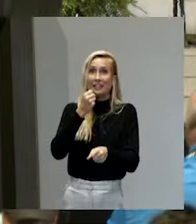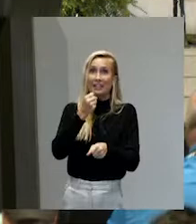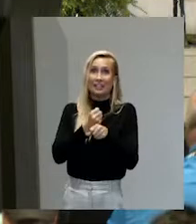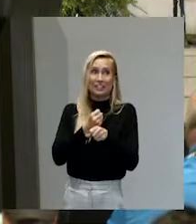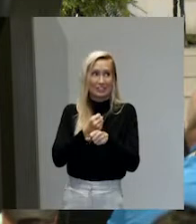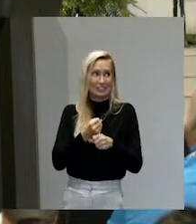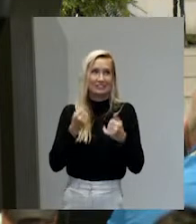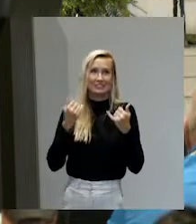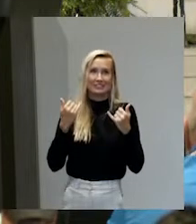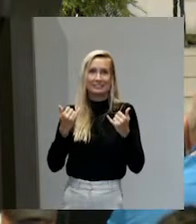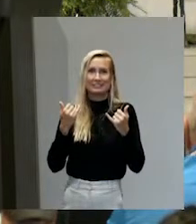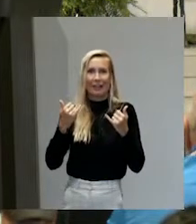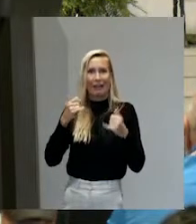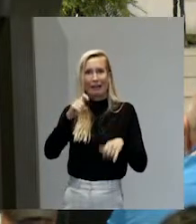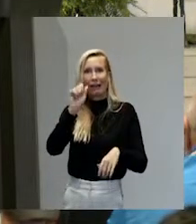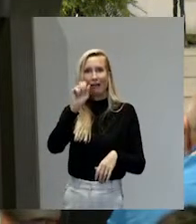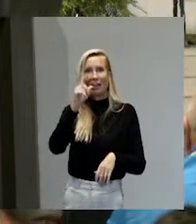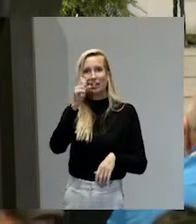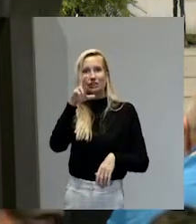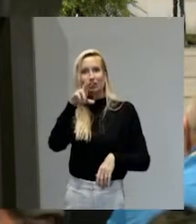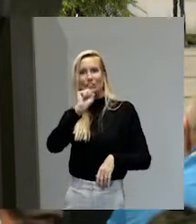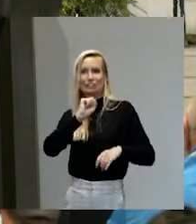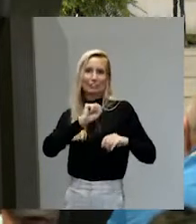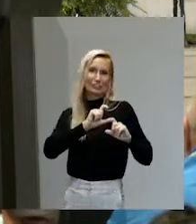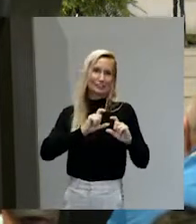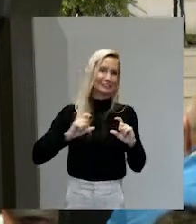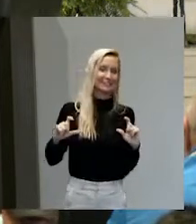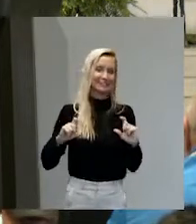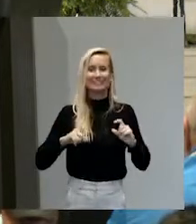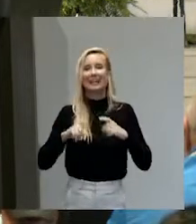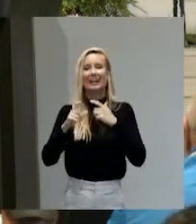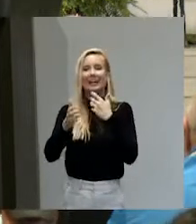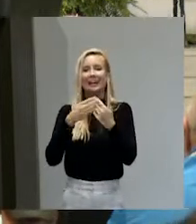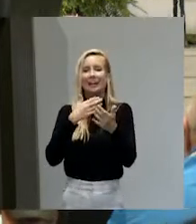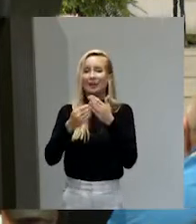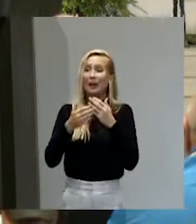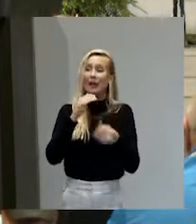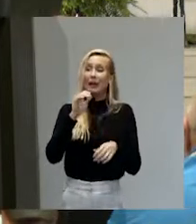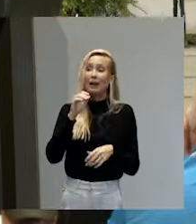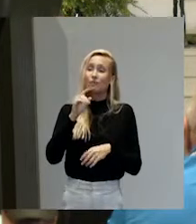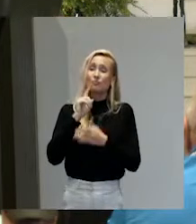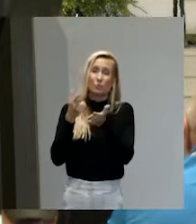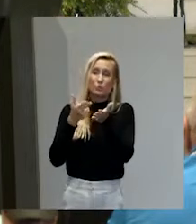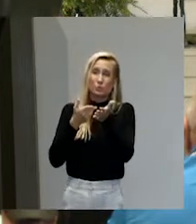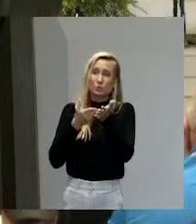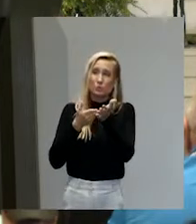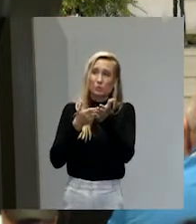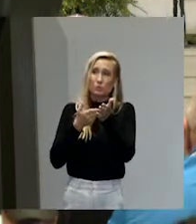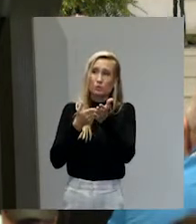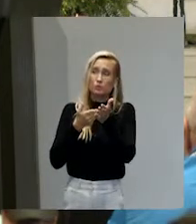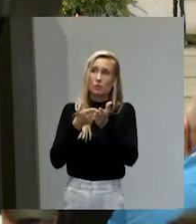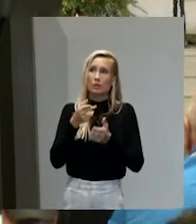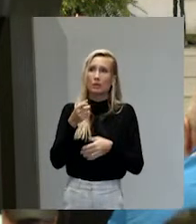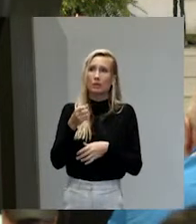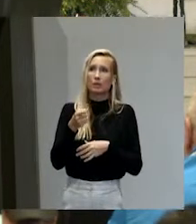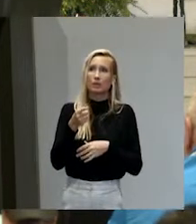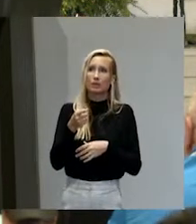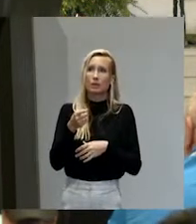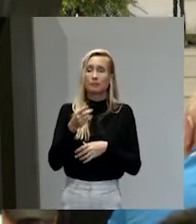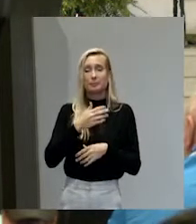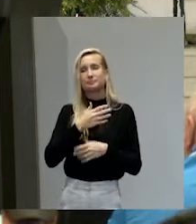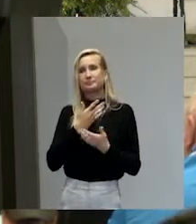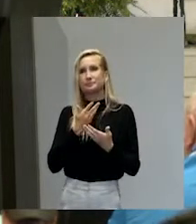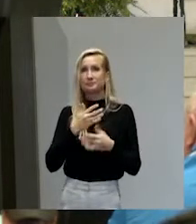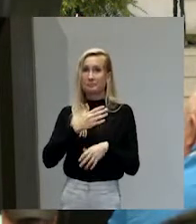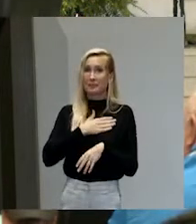a lot of depth, yes. But the truth is a little more selfish of an answer, which is,